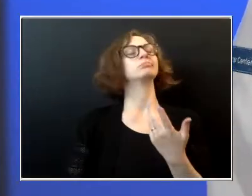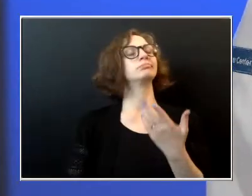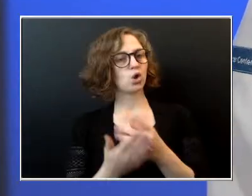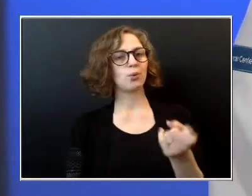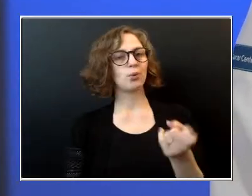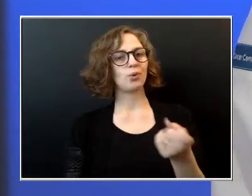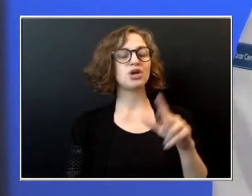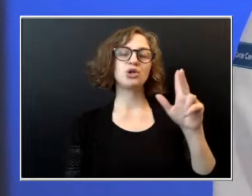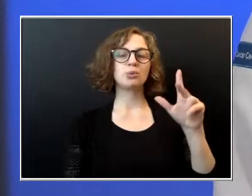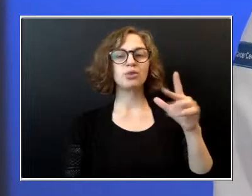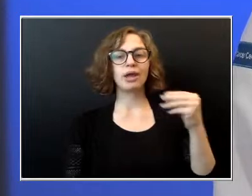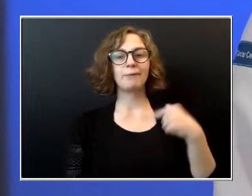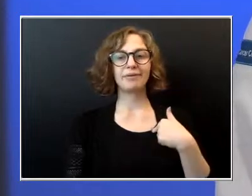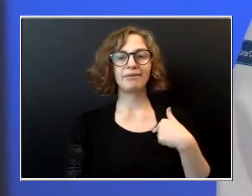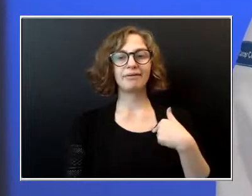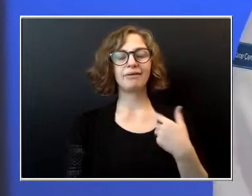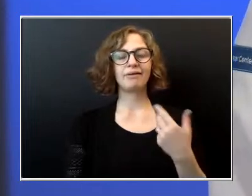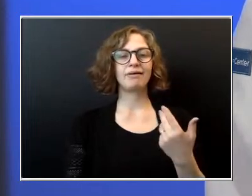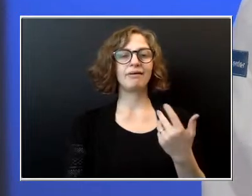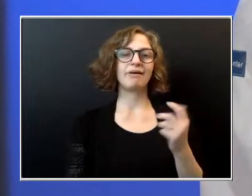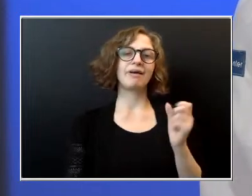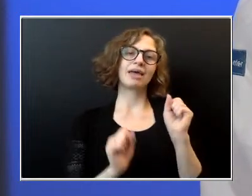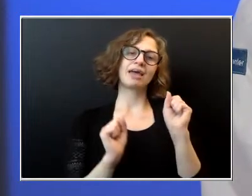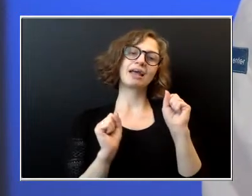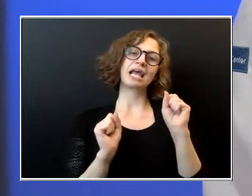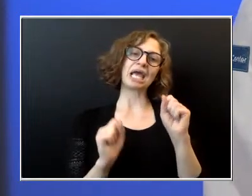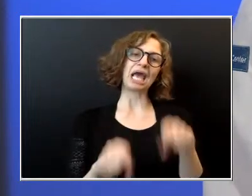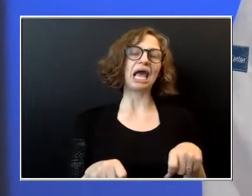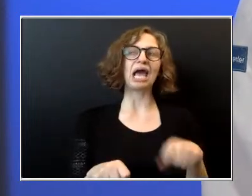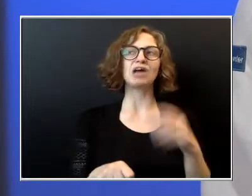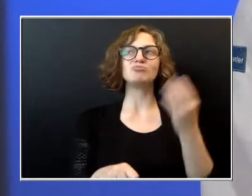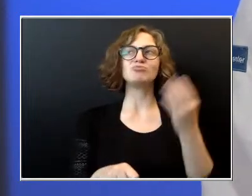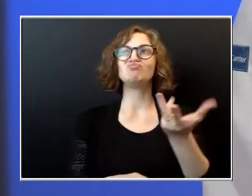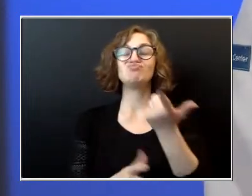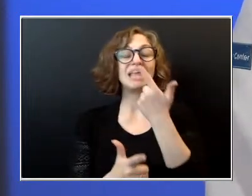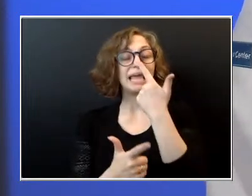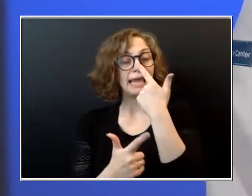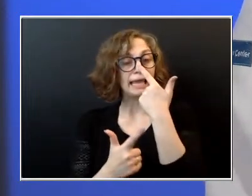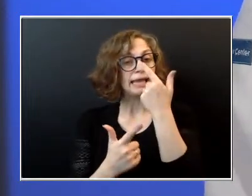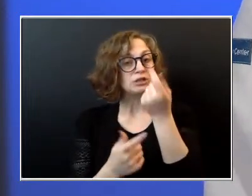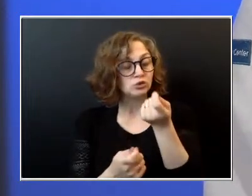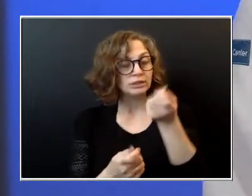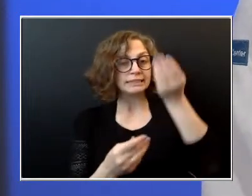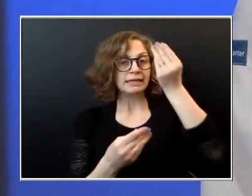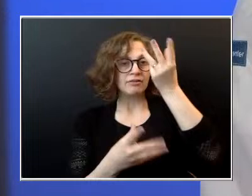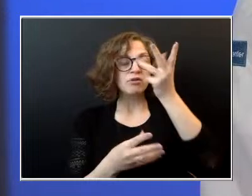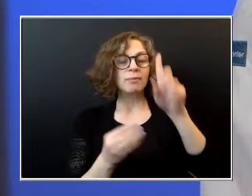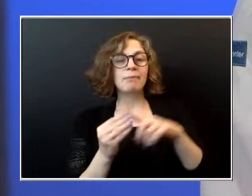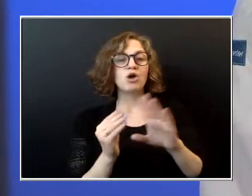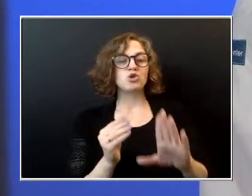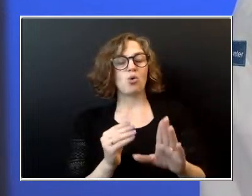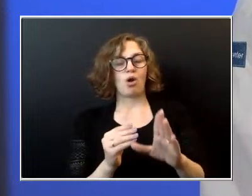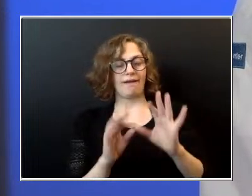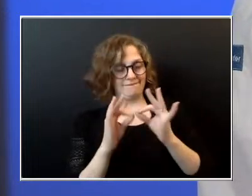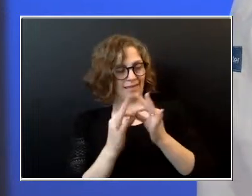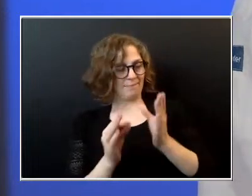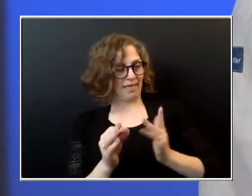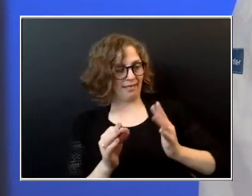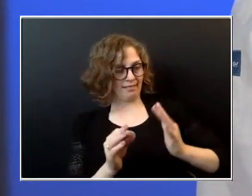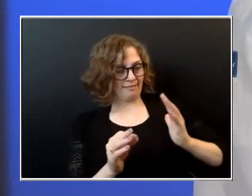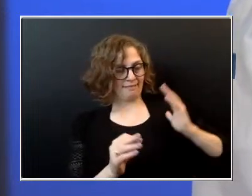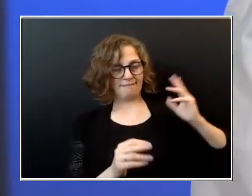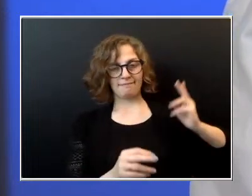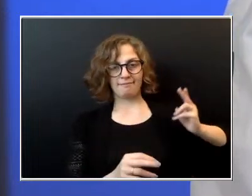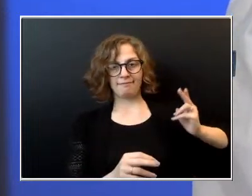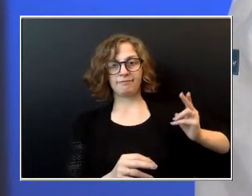23andMe is something that can give you, interesting information about your ancestry. Sometimes it can give